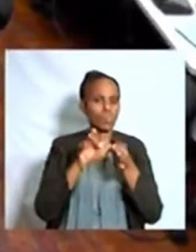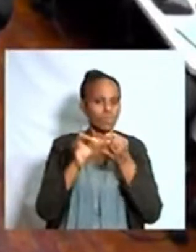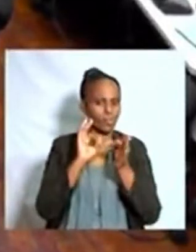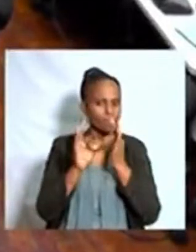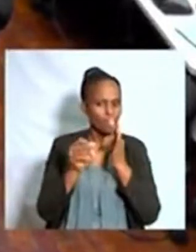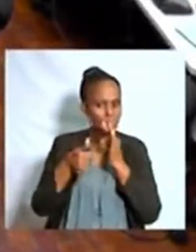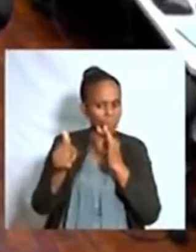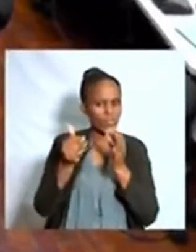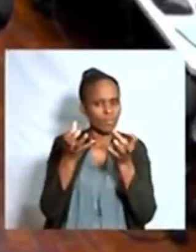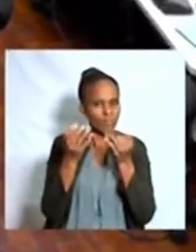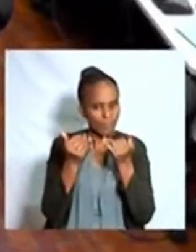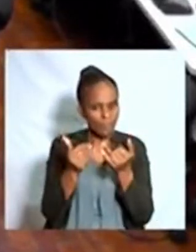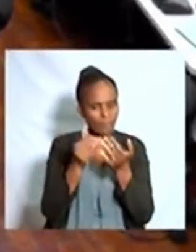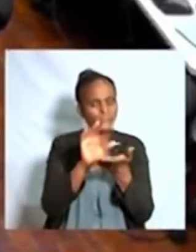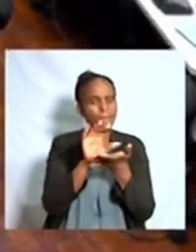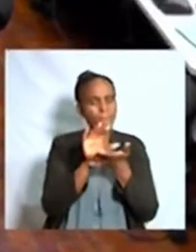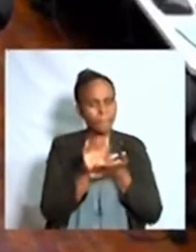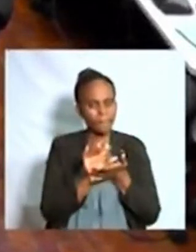to borrow